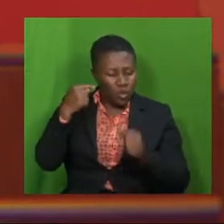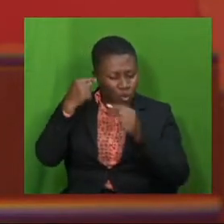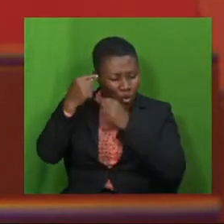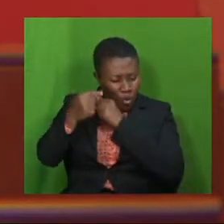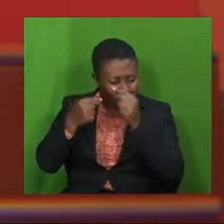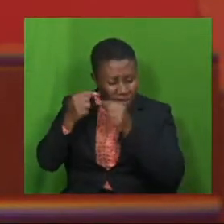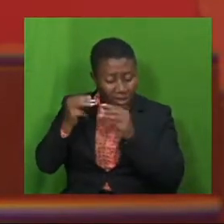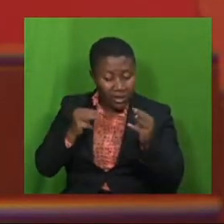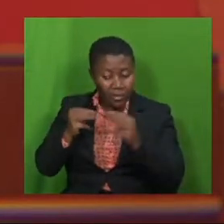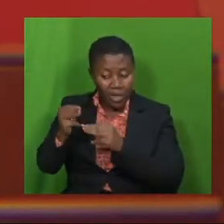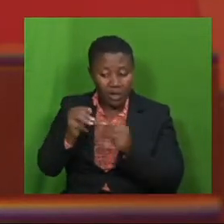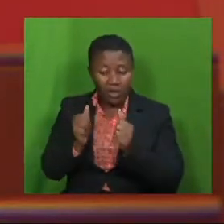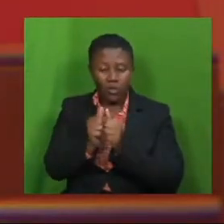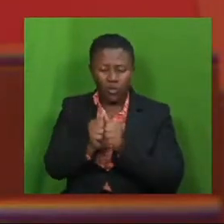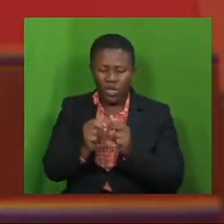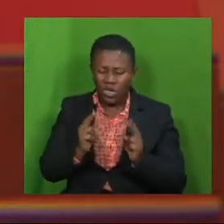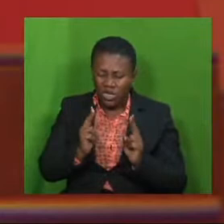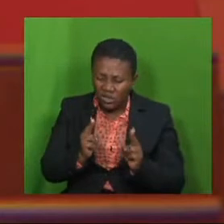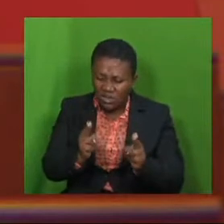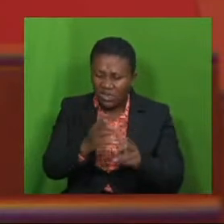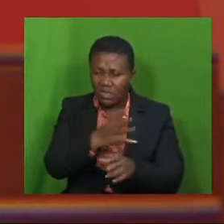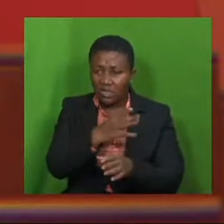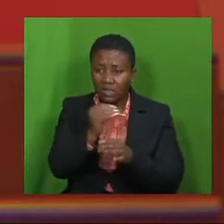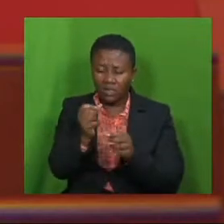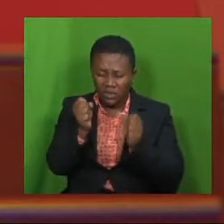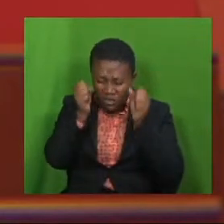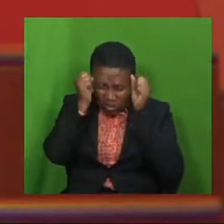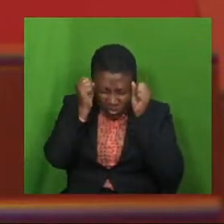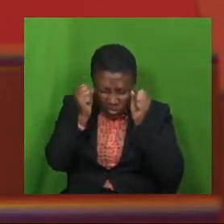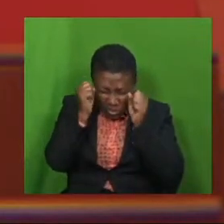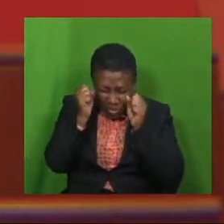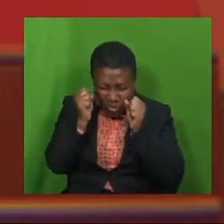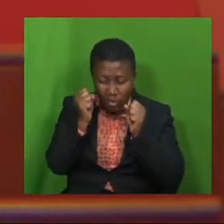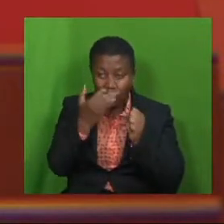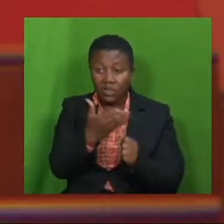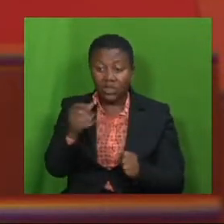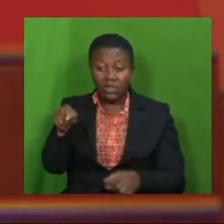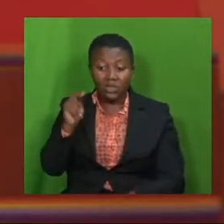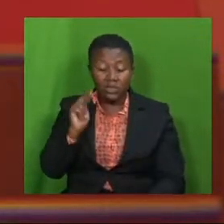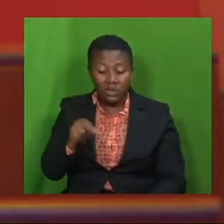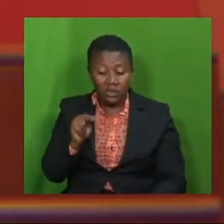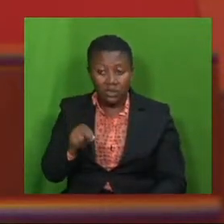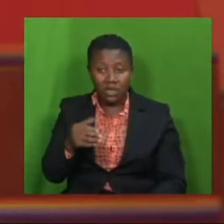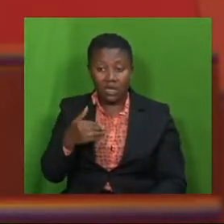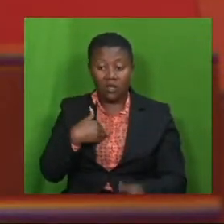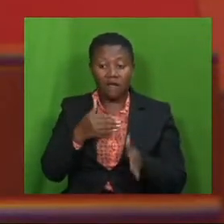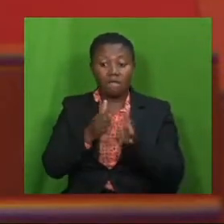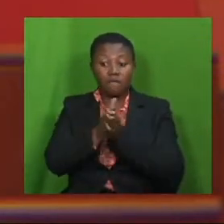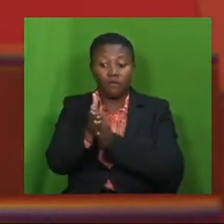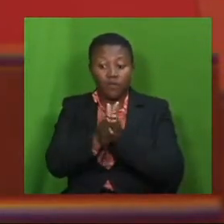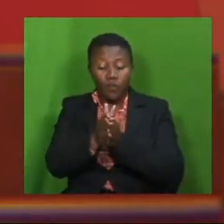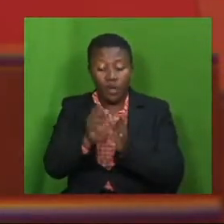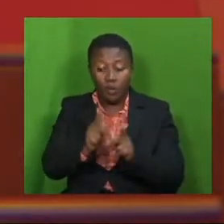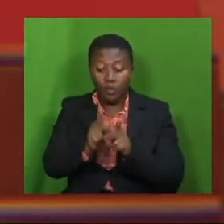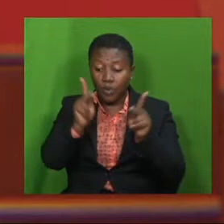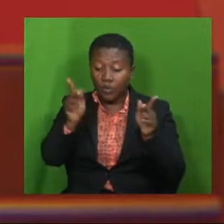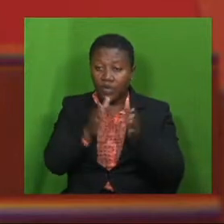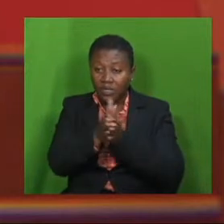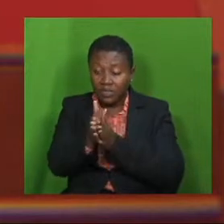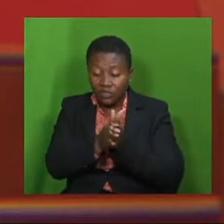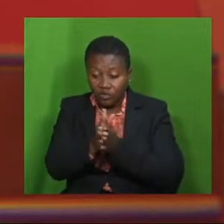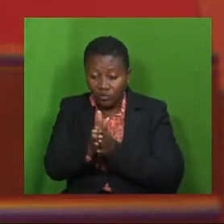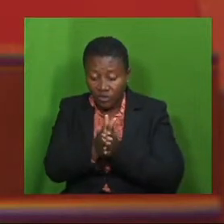urgency and seriousness it deserves, as the public interest in this matter is immense.